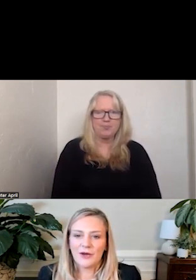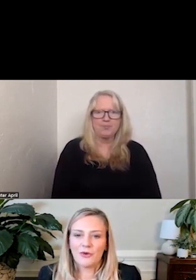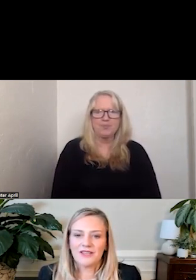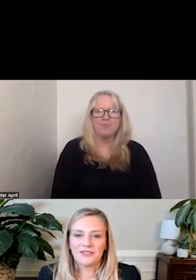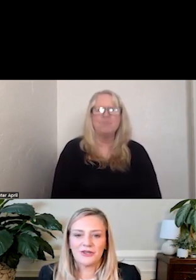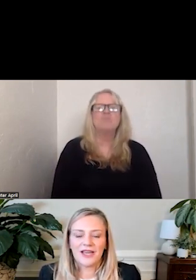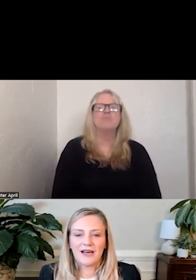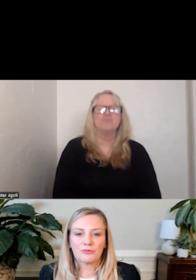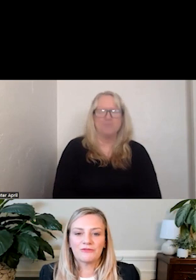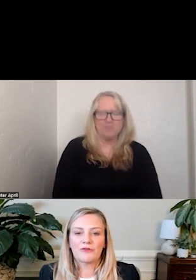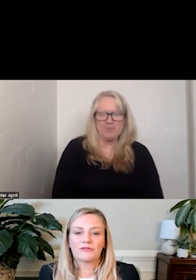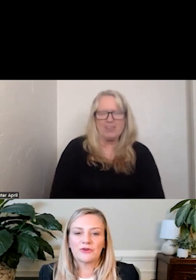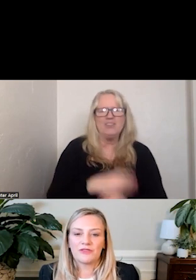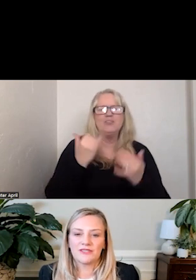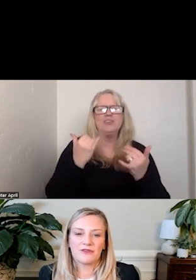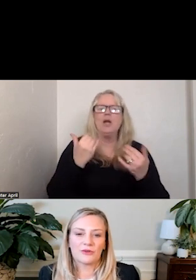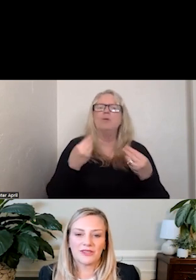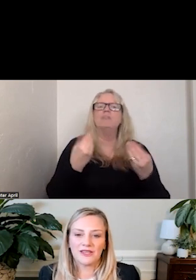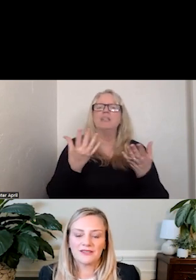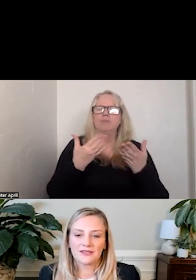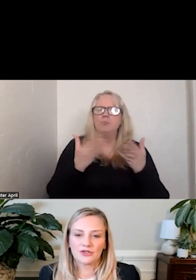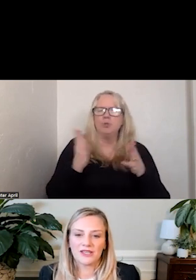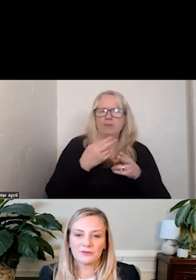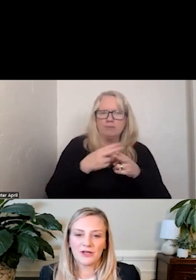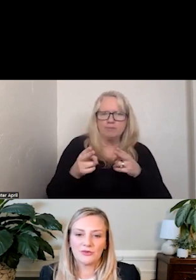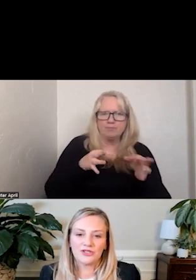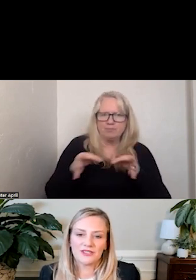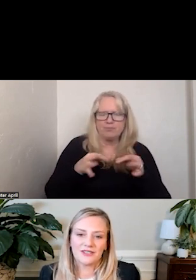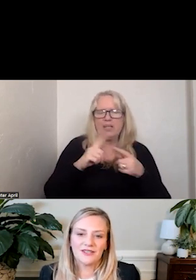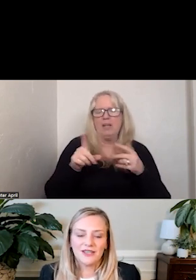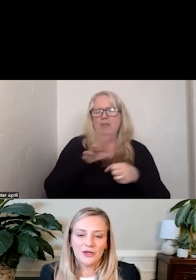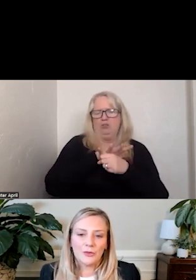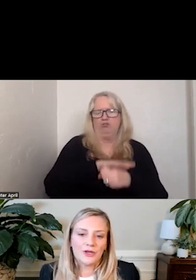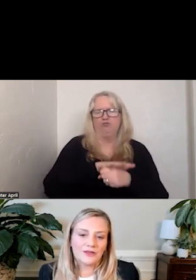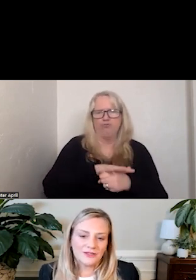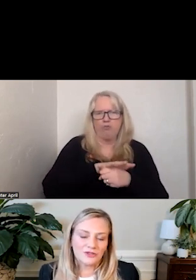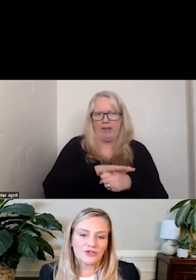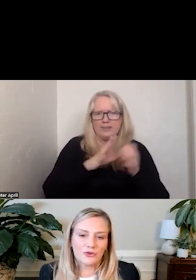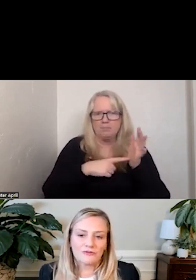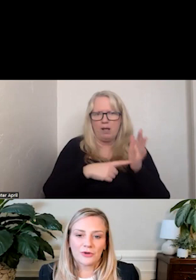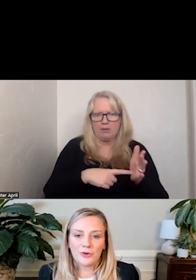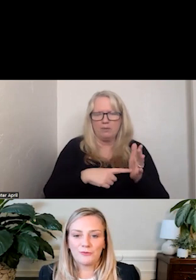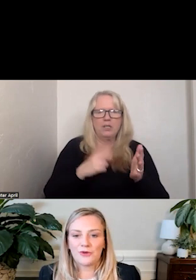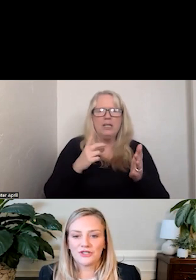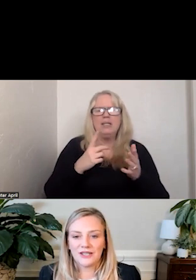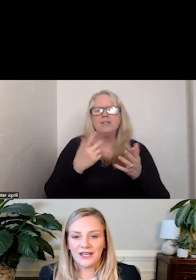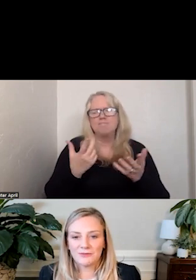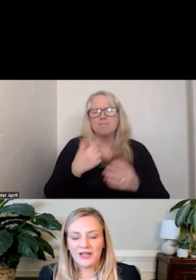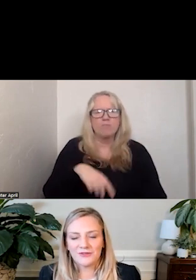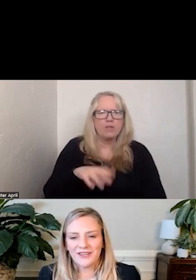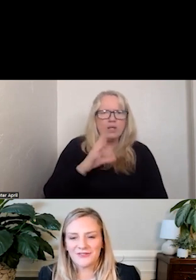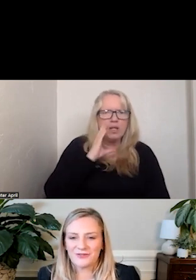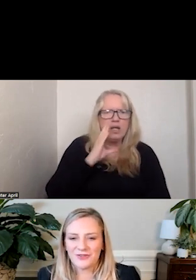Today, I want you to have a brief overview of these following things: a stress model, which is essentially short for Marsha